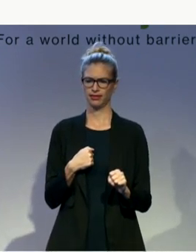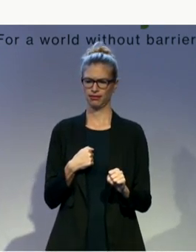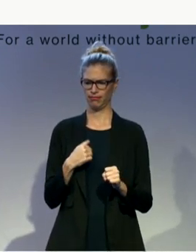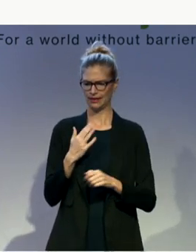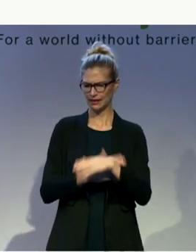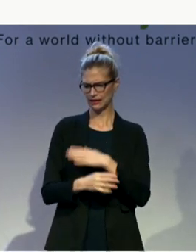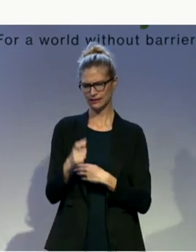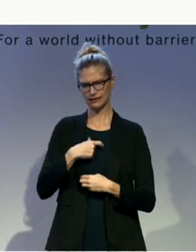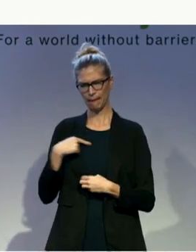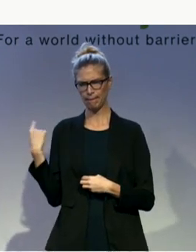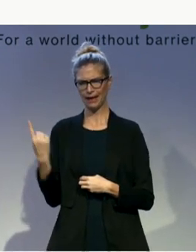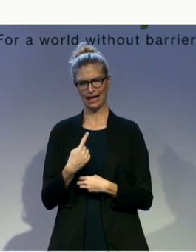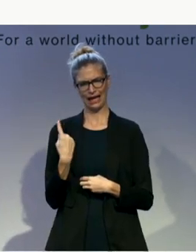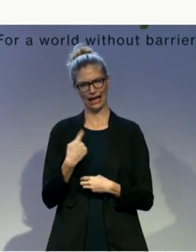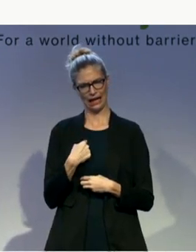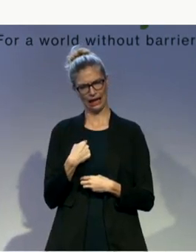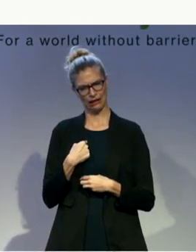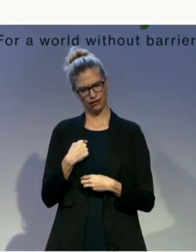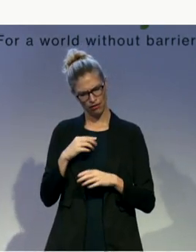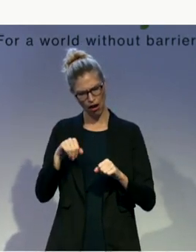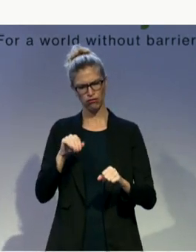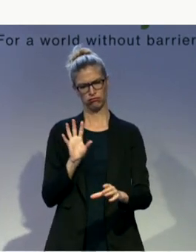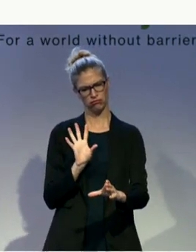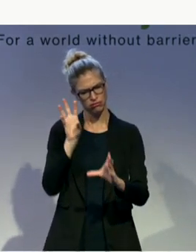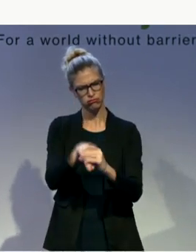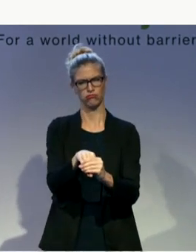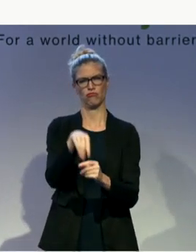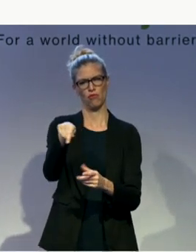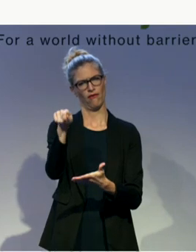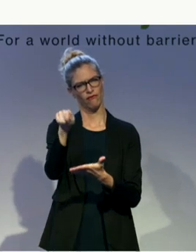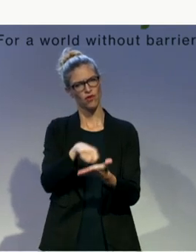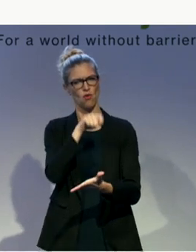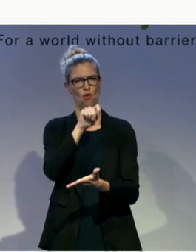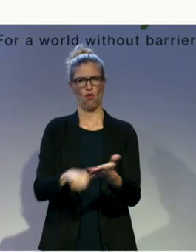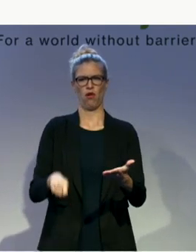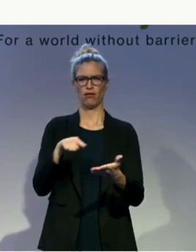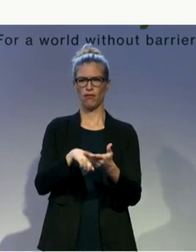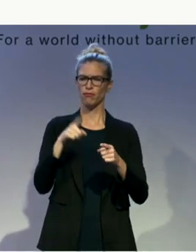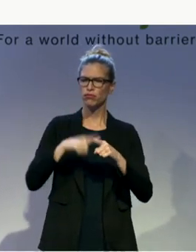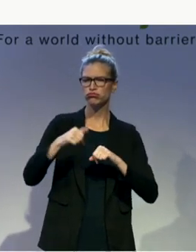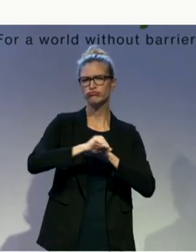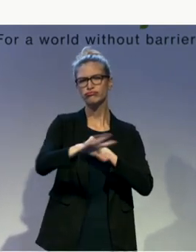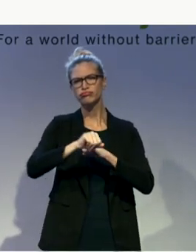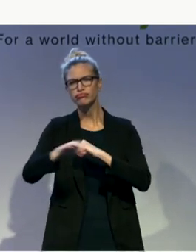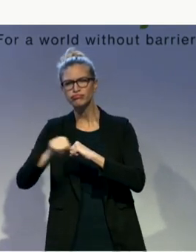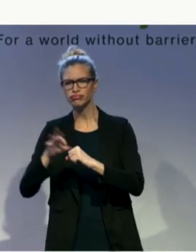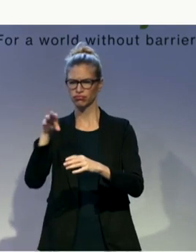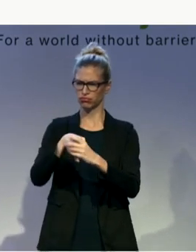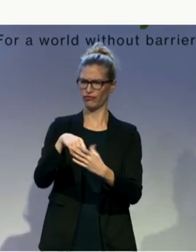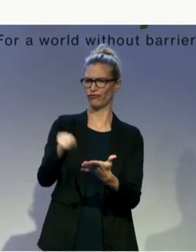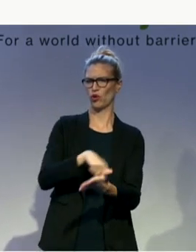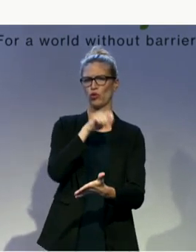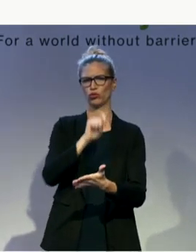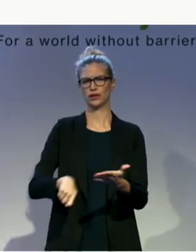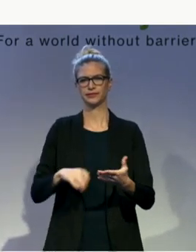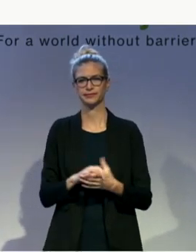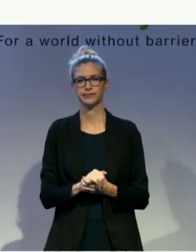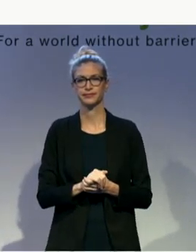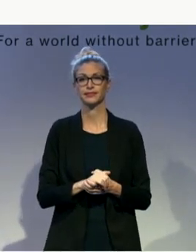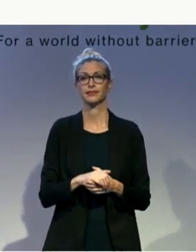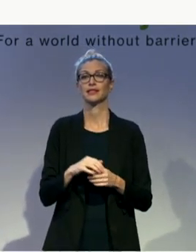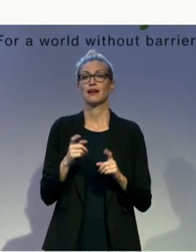disabilities, about inclusive campaigns. We have here from Spain, Kjell,